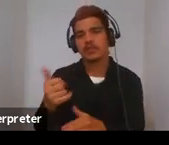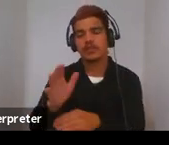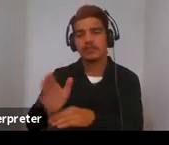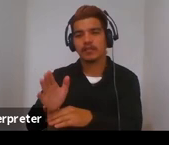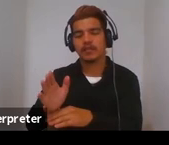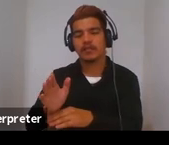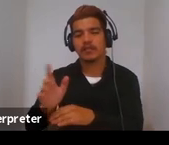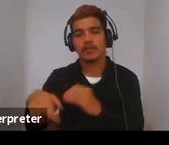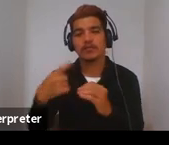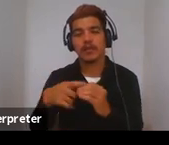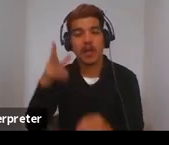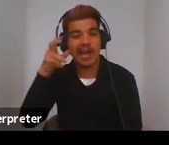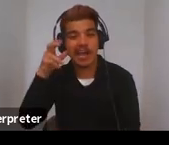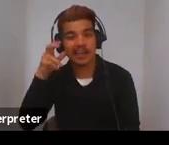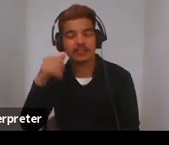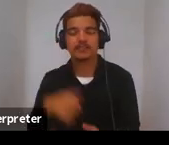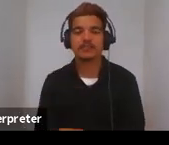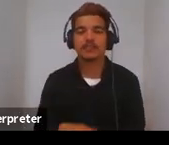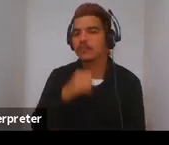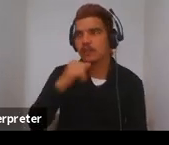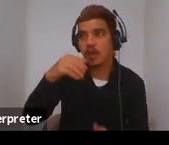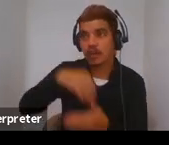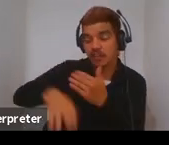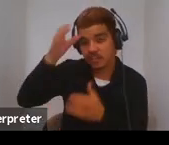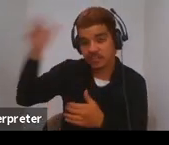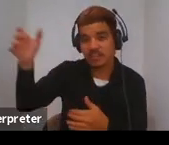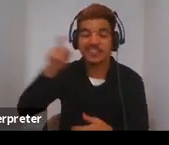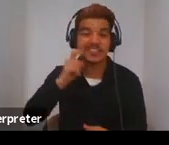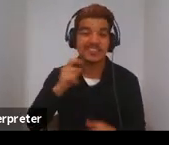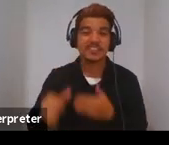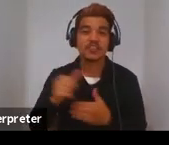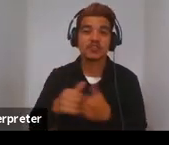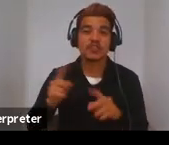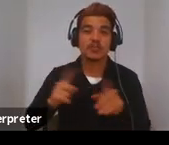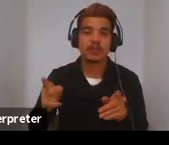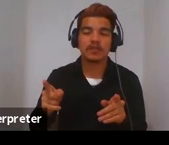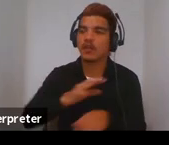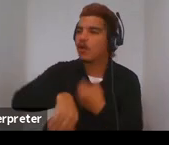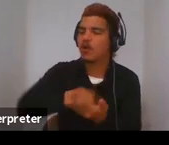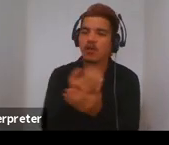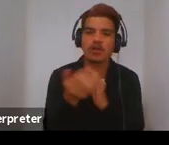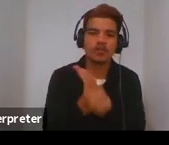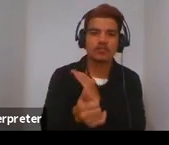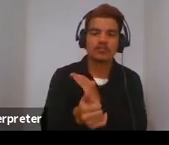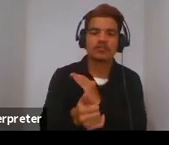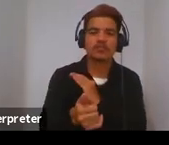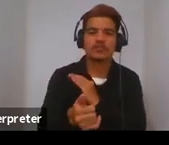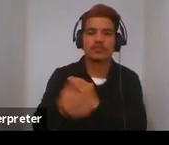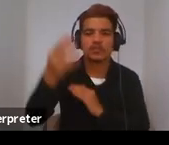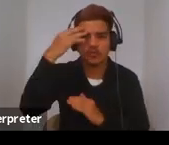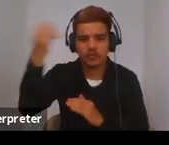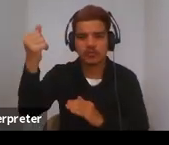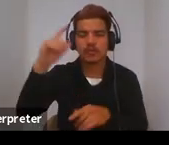about active listening, not only in the context of sexual violence, but all these skills really need to be front of mind when